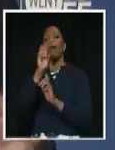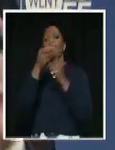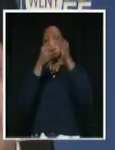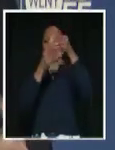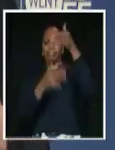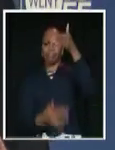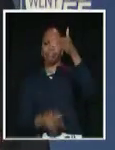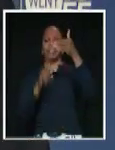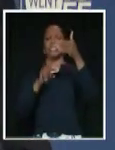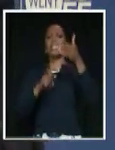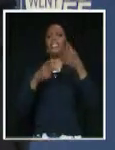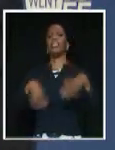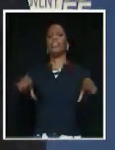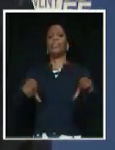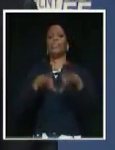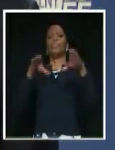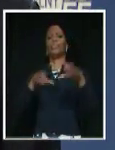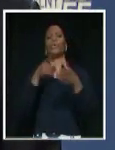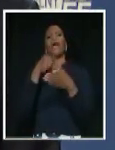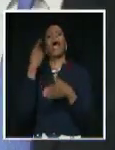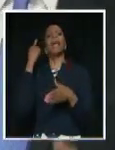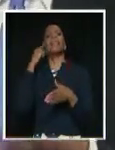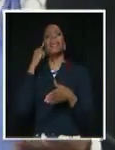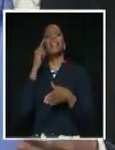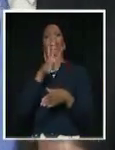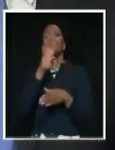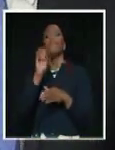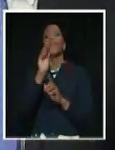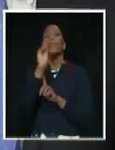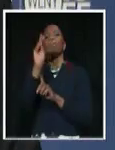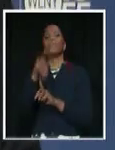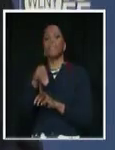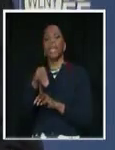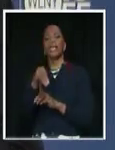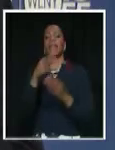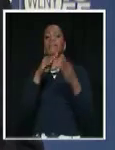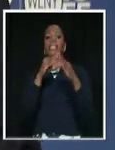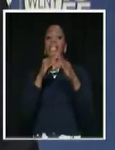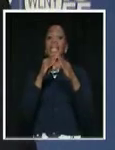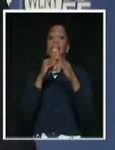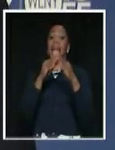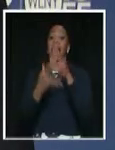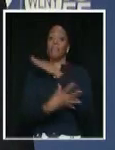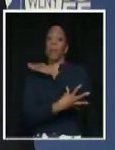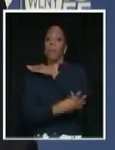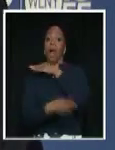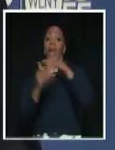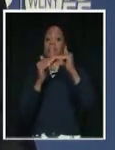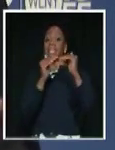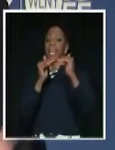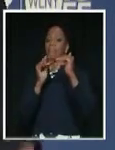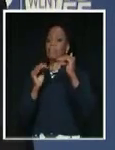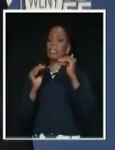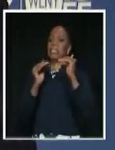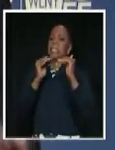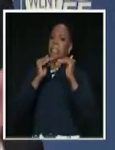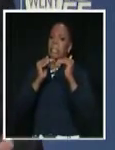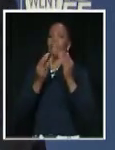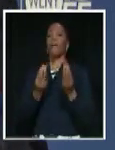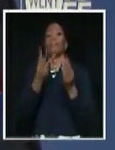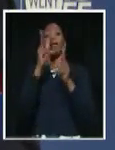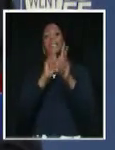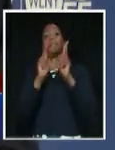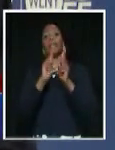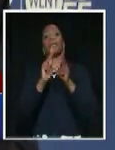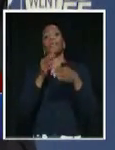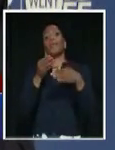Look, I think what's happening in this city, 46% of people in this city at or near the poverty level. For a lot of folks, annual income